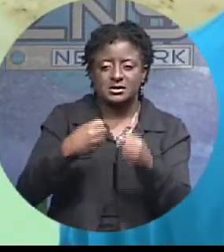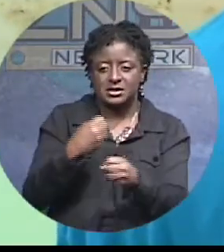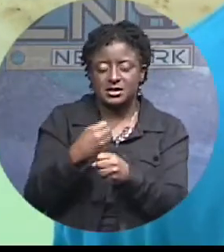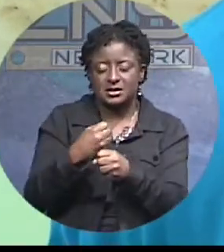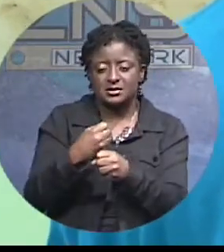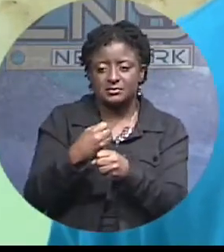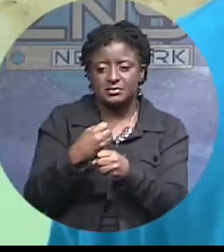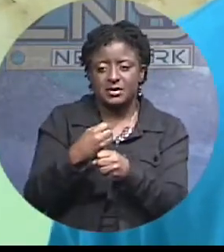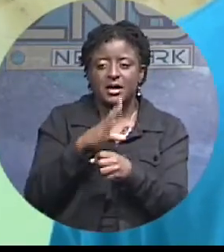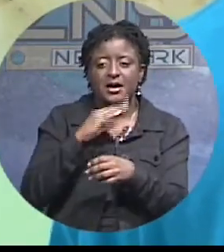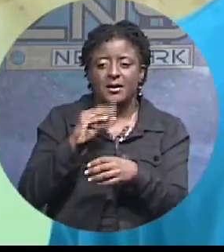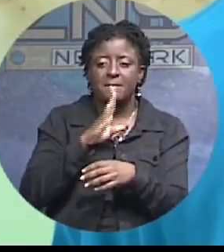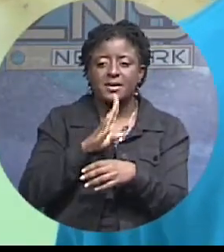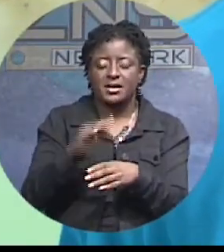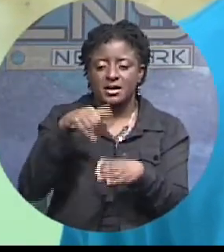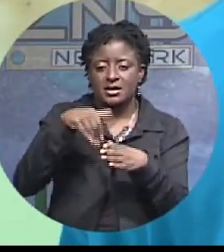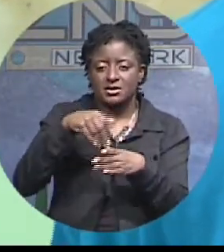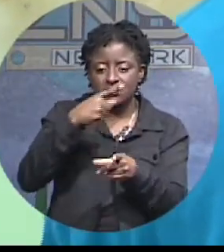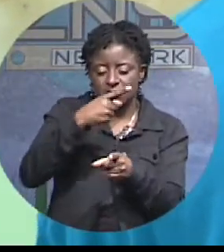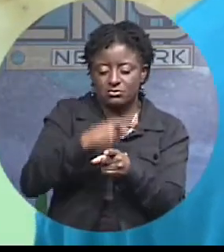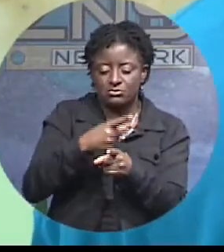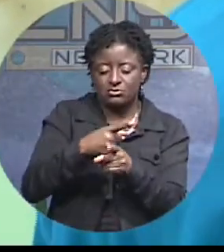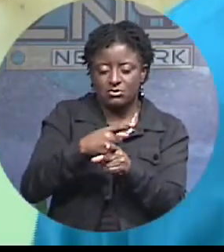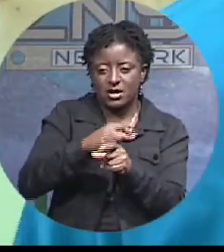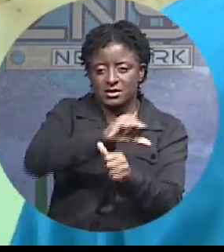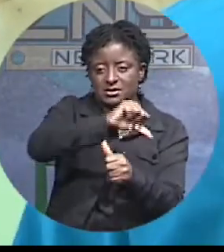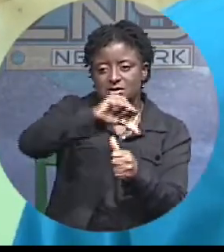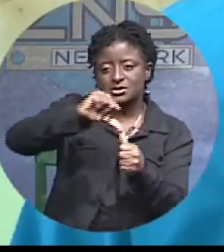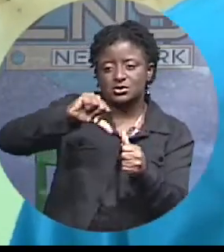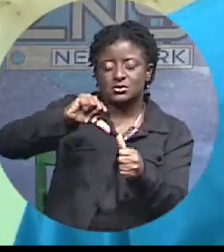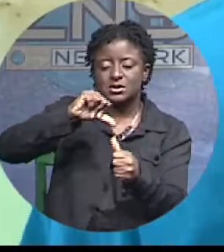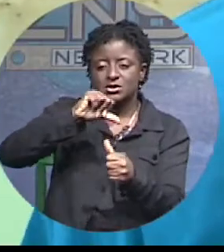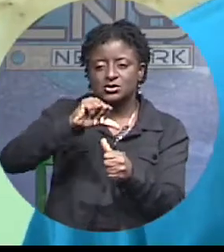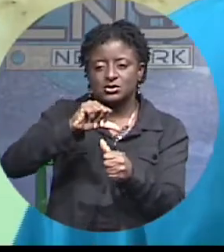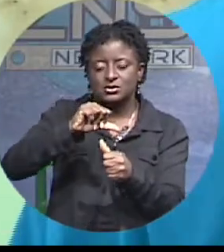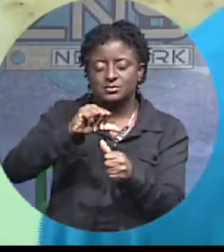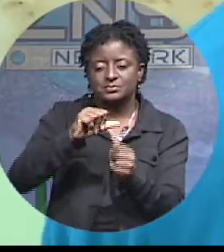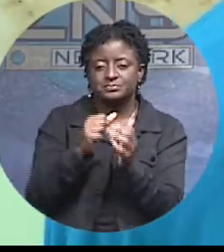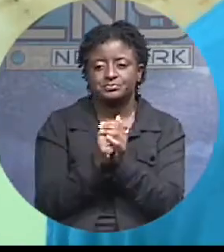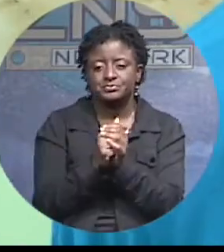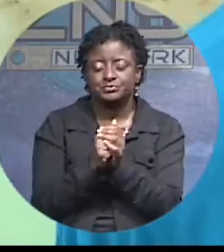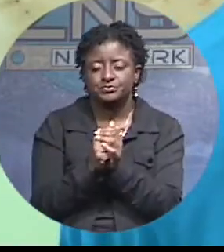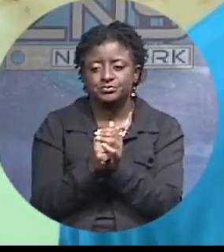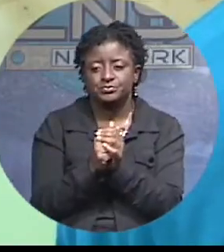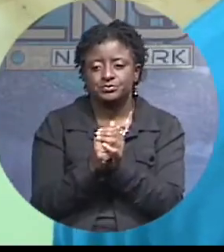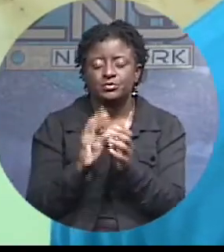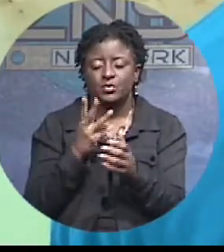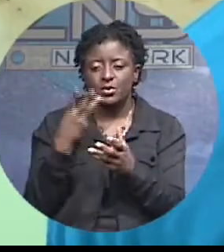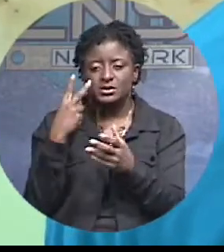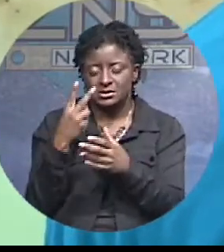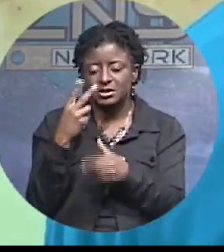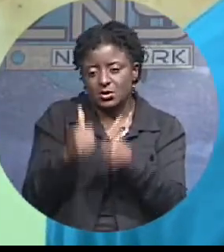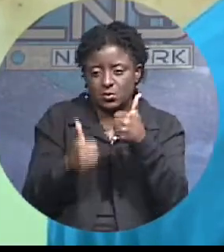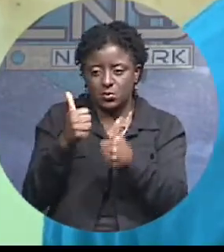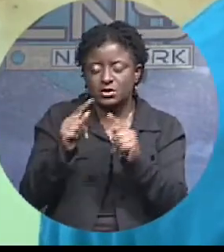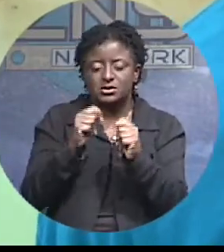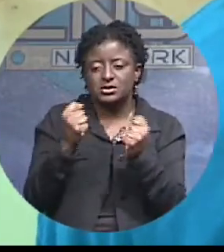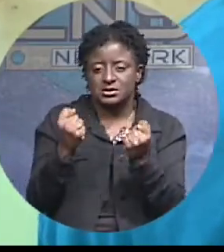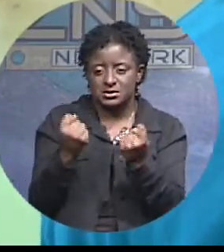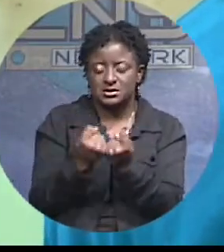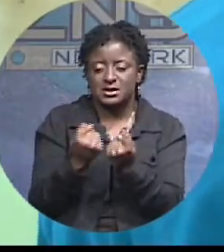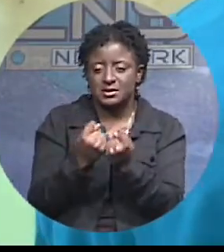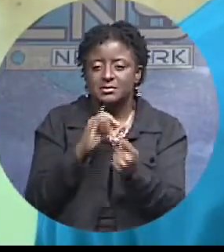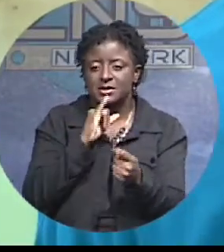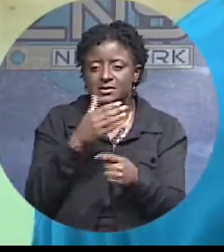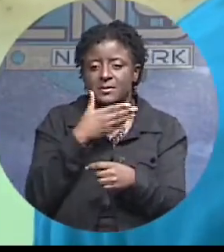situation. So me and my agent sit down and see which team my skill set you know, kind of plays in the best so that I